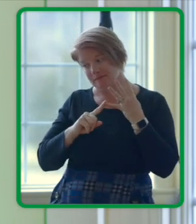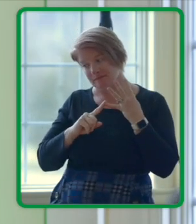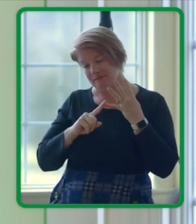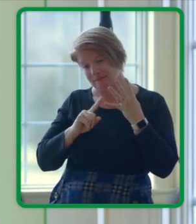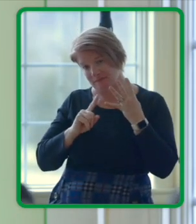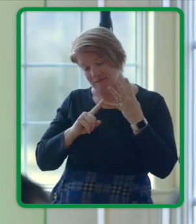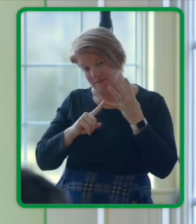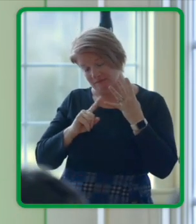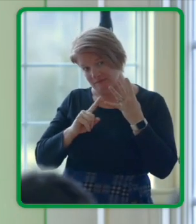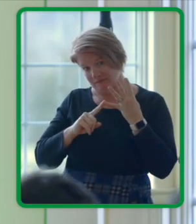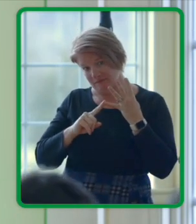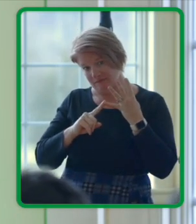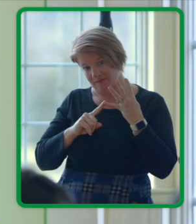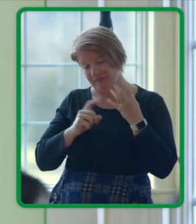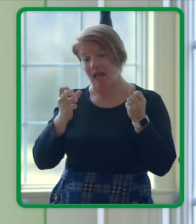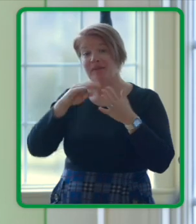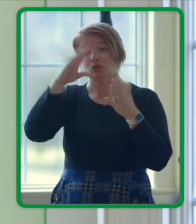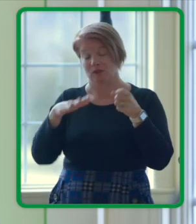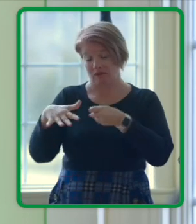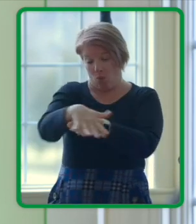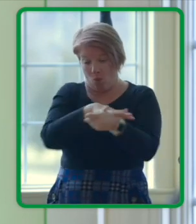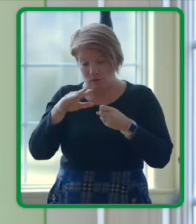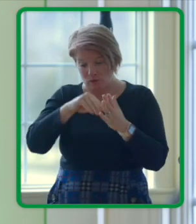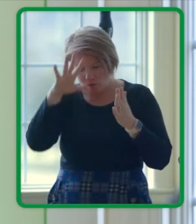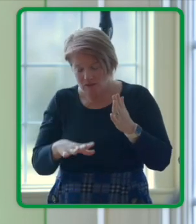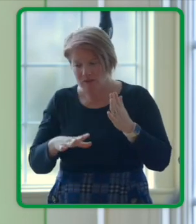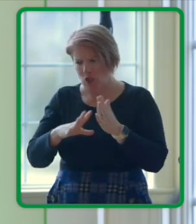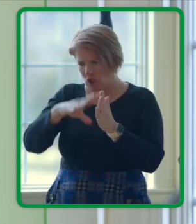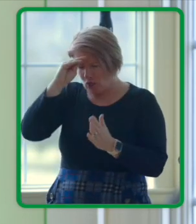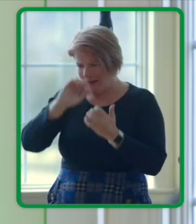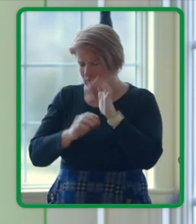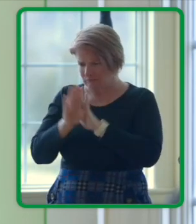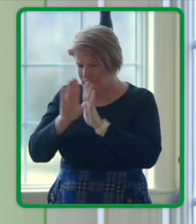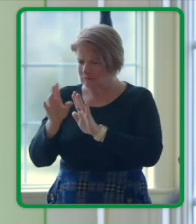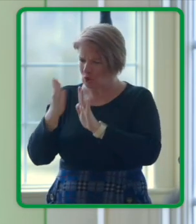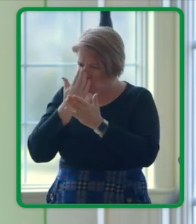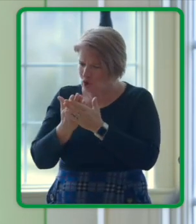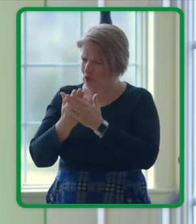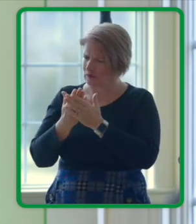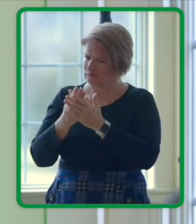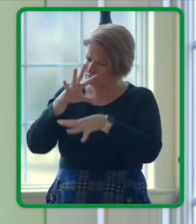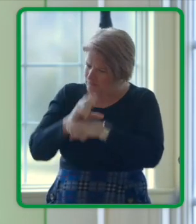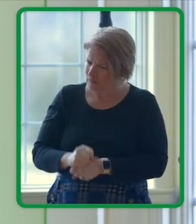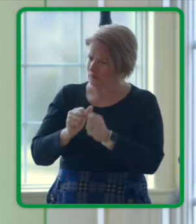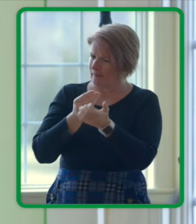That's how many area students learned how to develop strong personal habits with their money through Greylock's